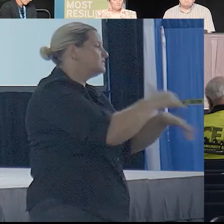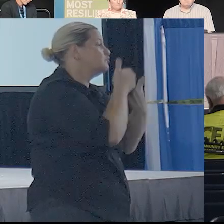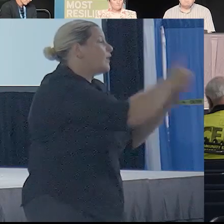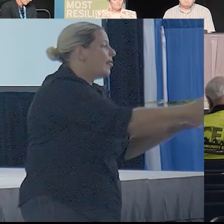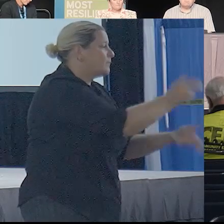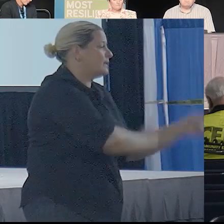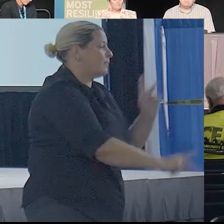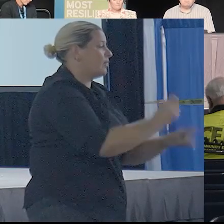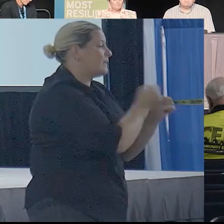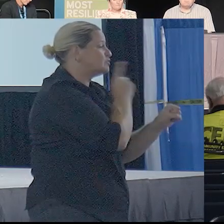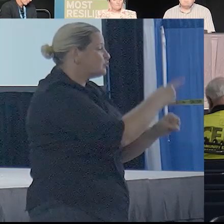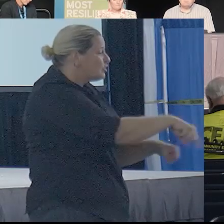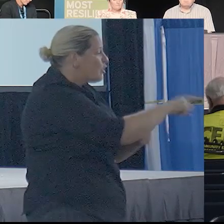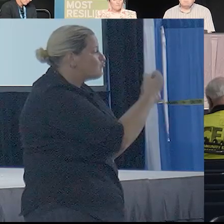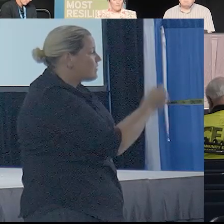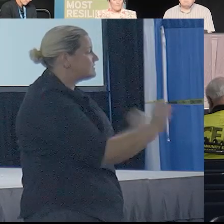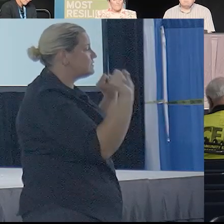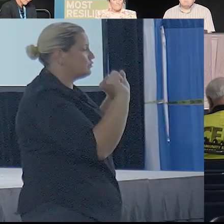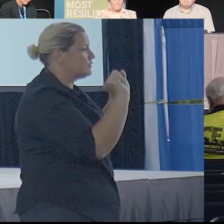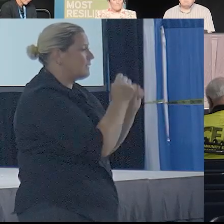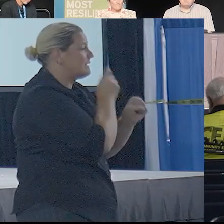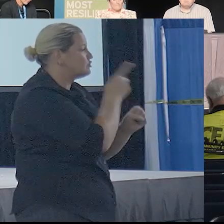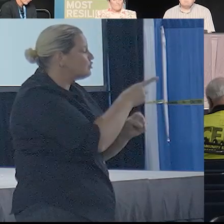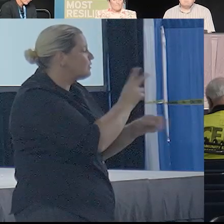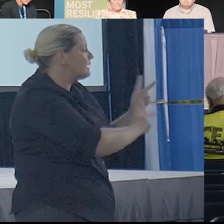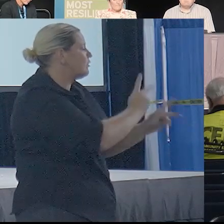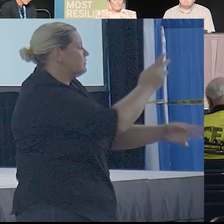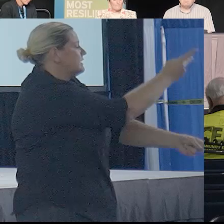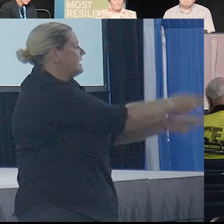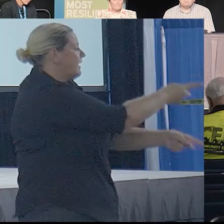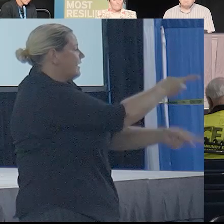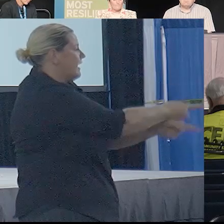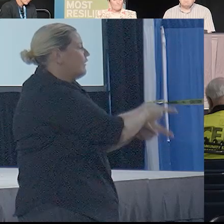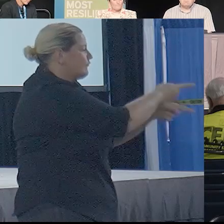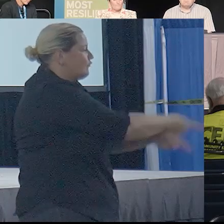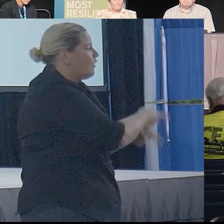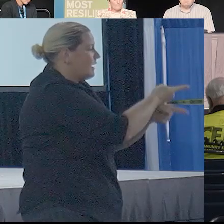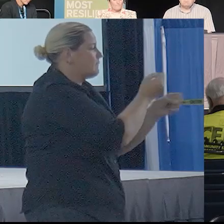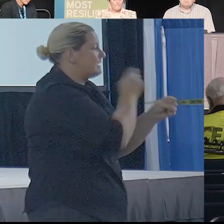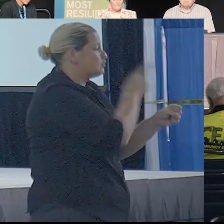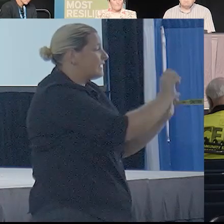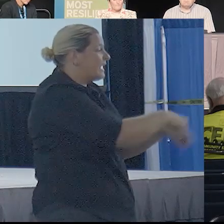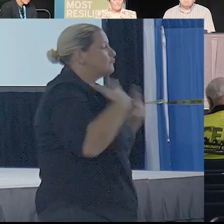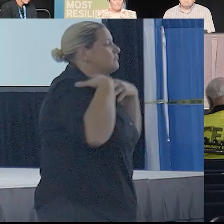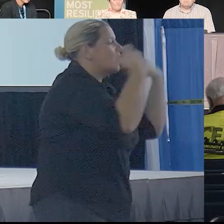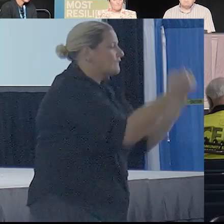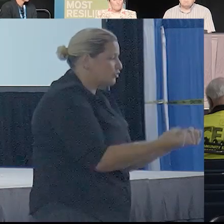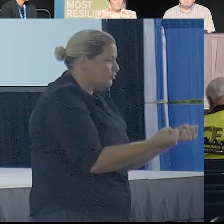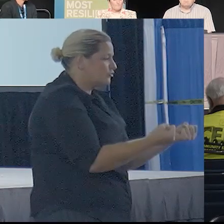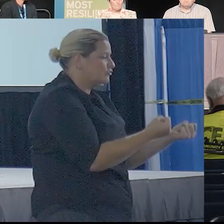were rescued, to be sure that they were cared for, to be sure that they could recover their